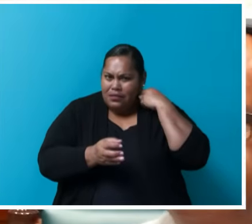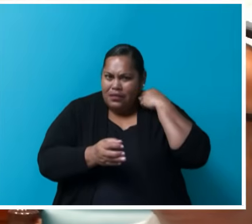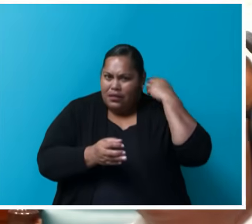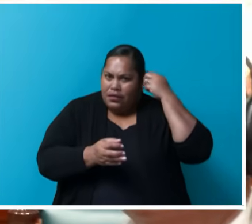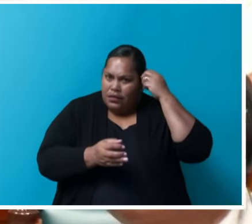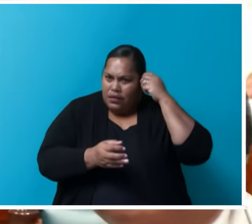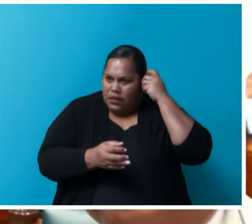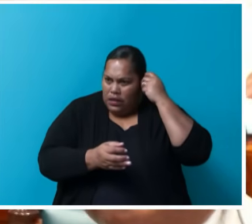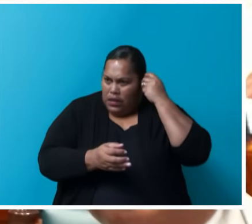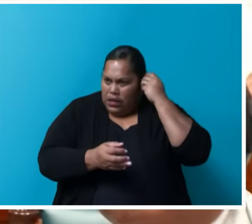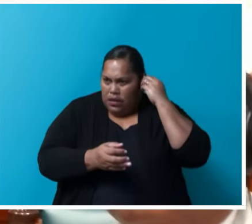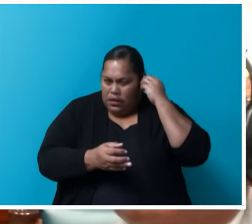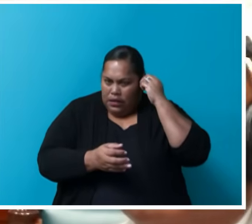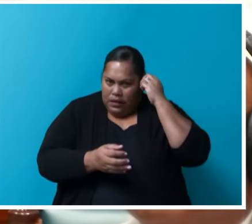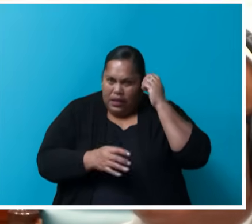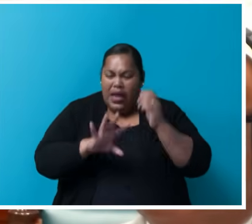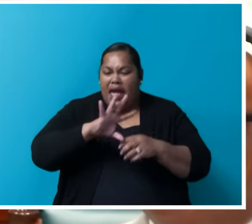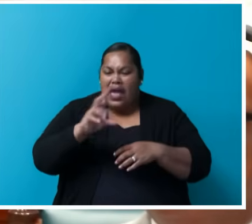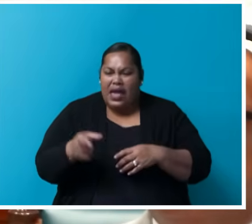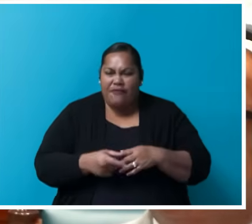corner, every sector